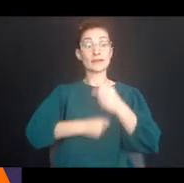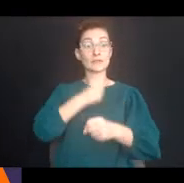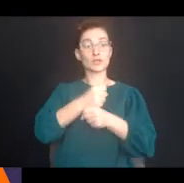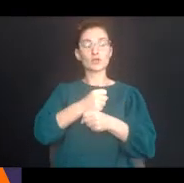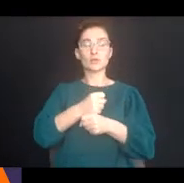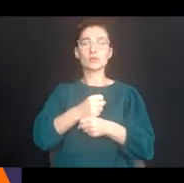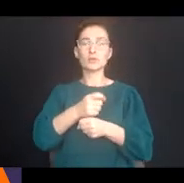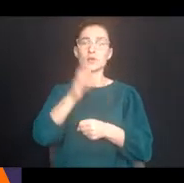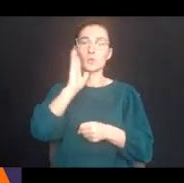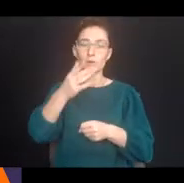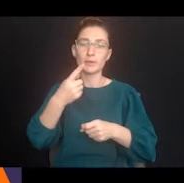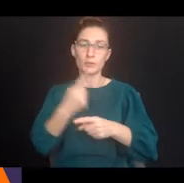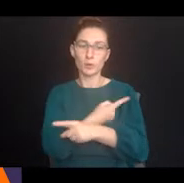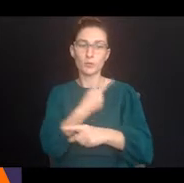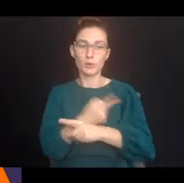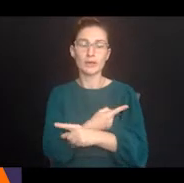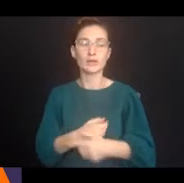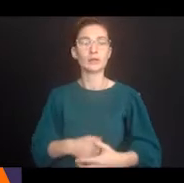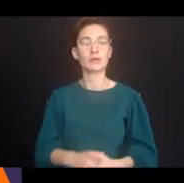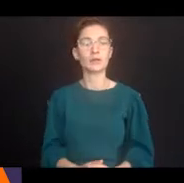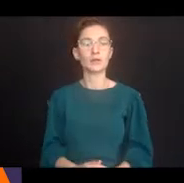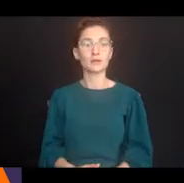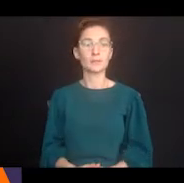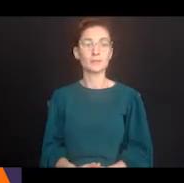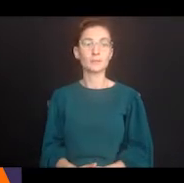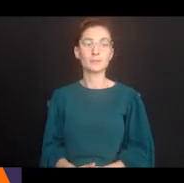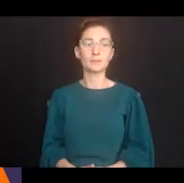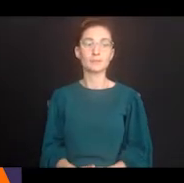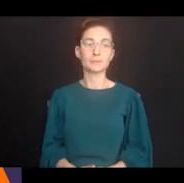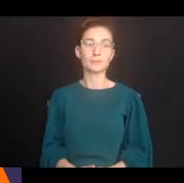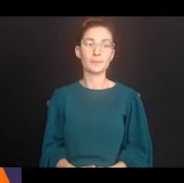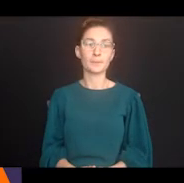of compensatory education might have been appropriate.